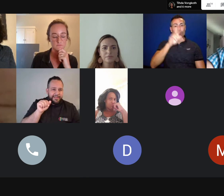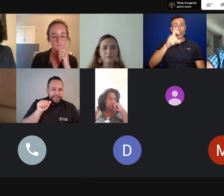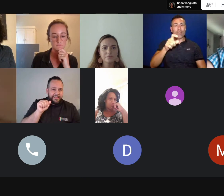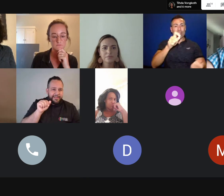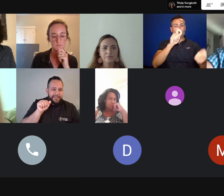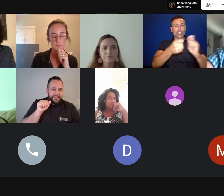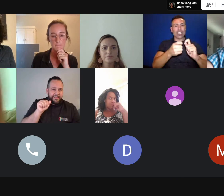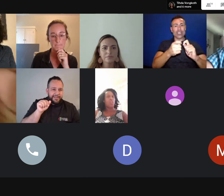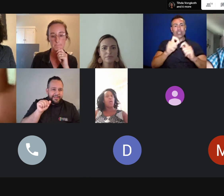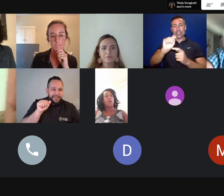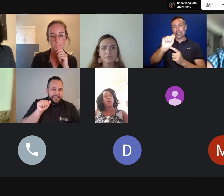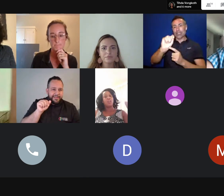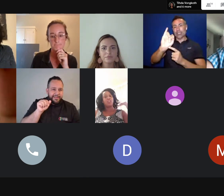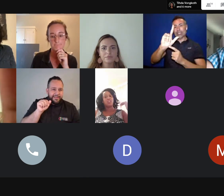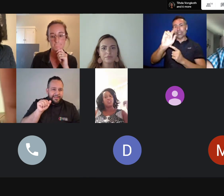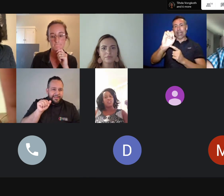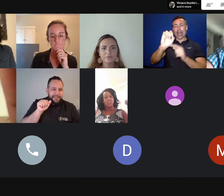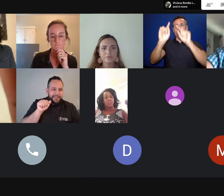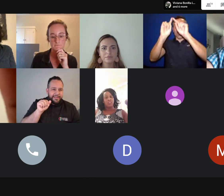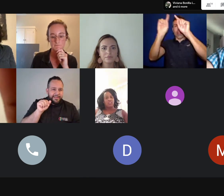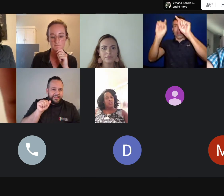view.